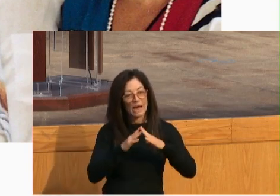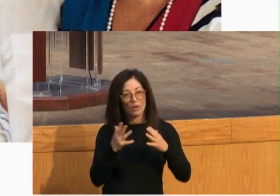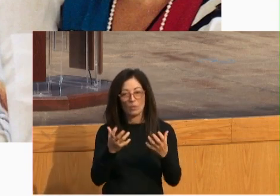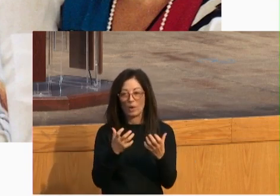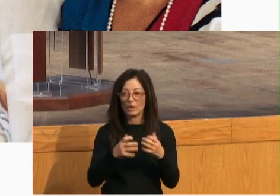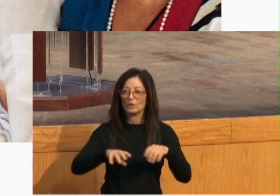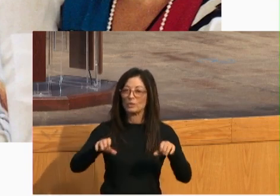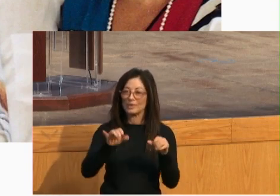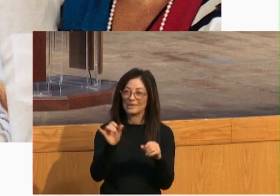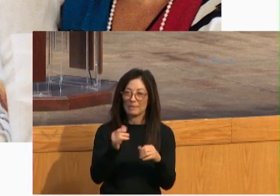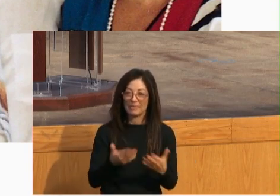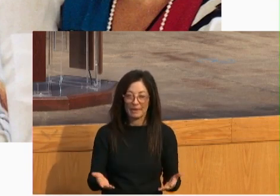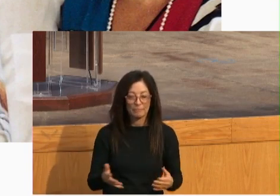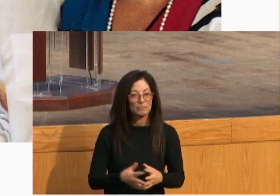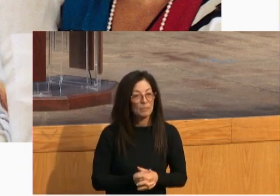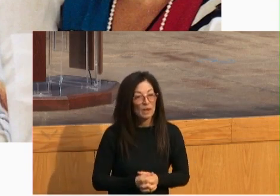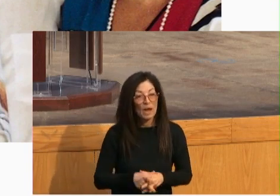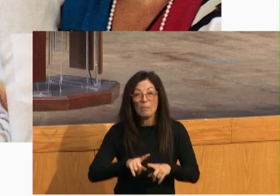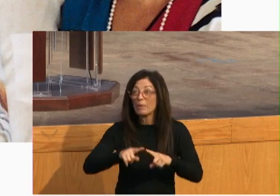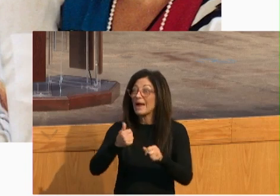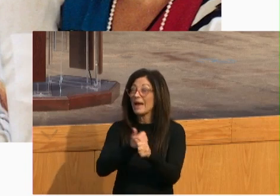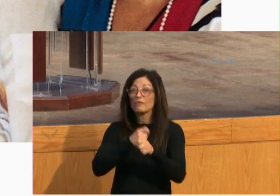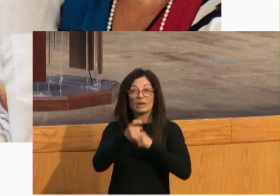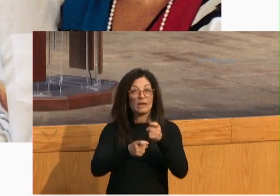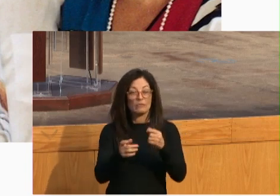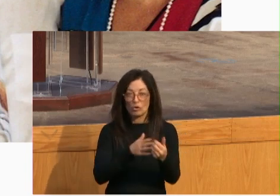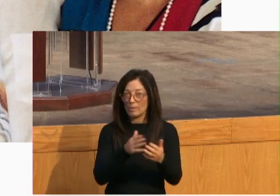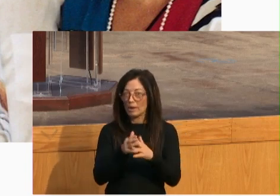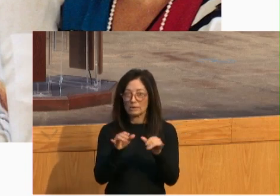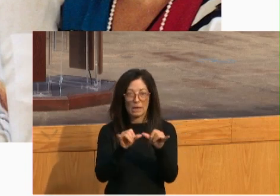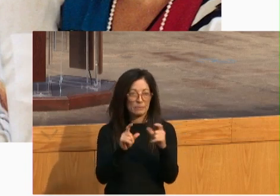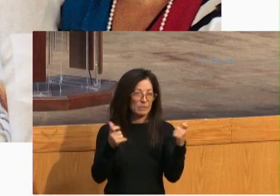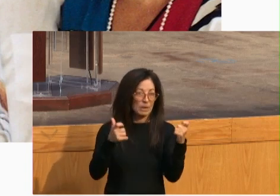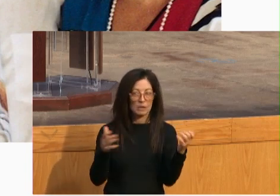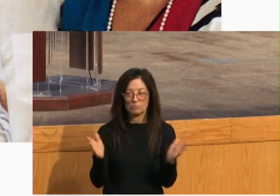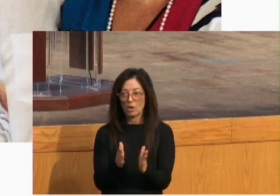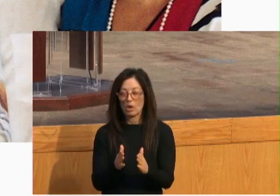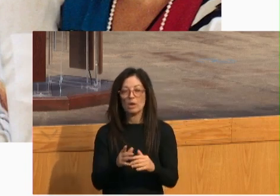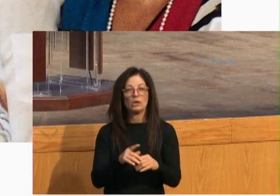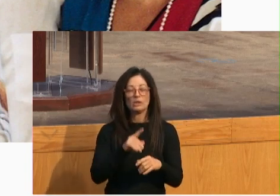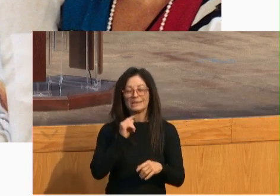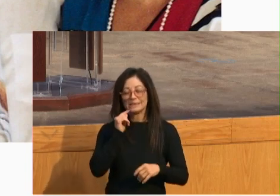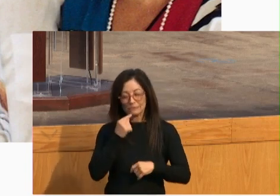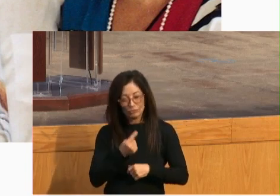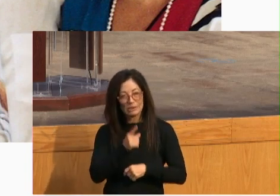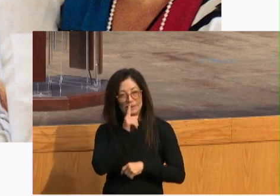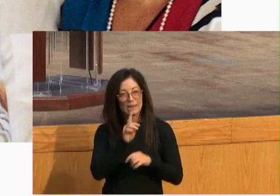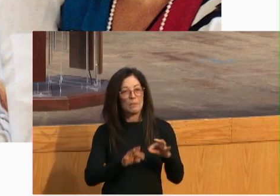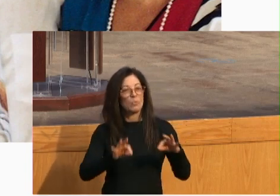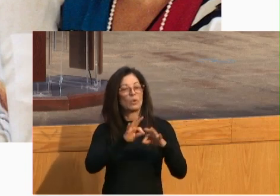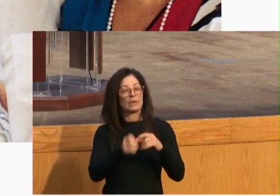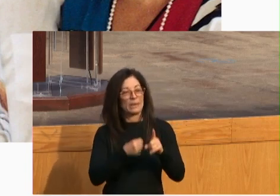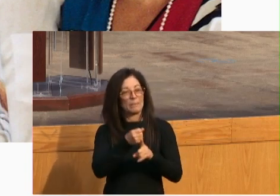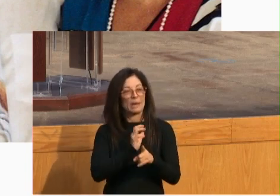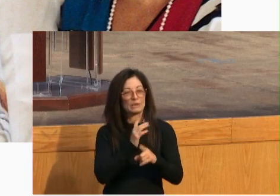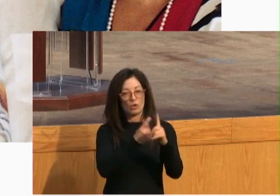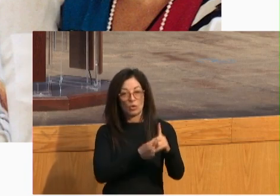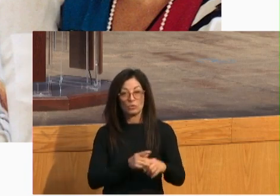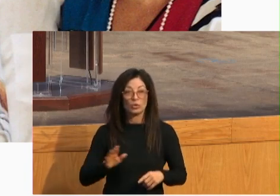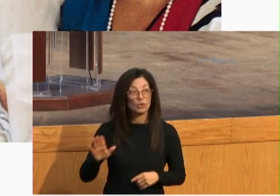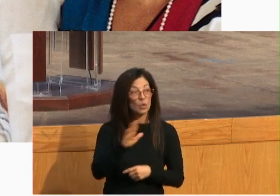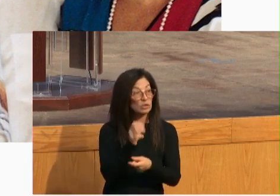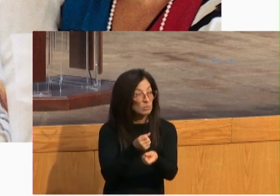campaign. But every gift, no matter how big or how small, significantly impacts our goal. So your support